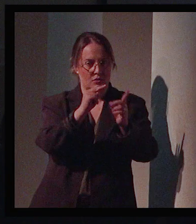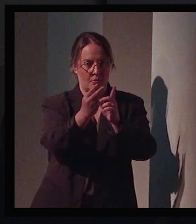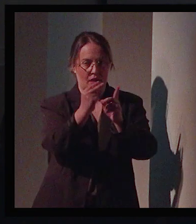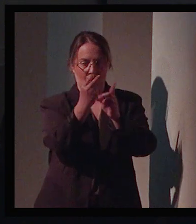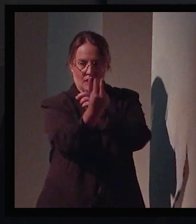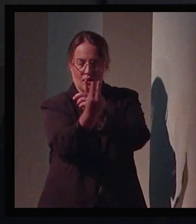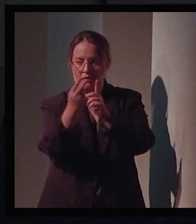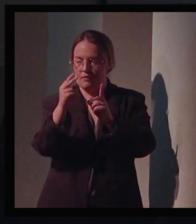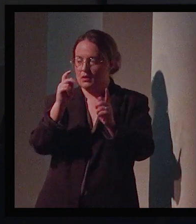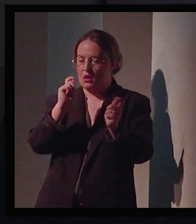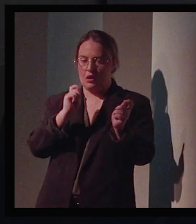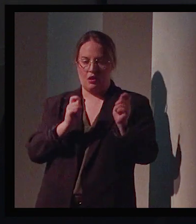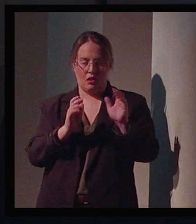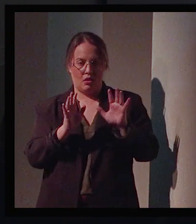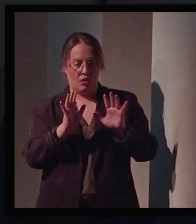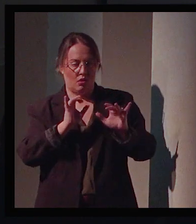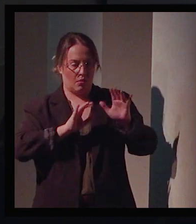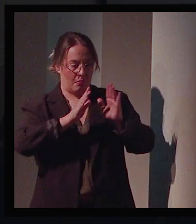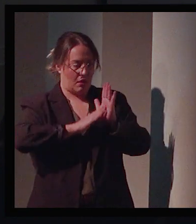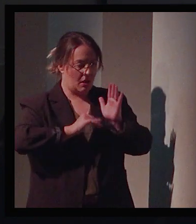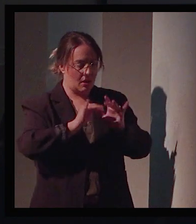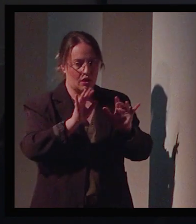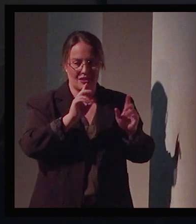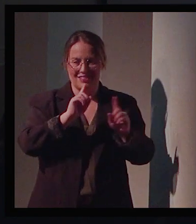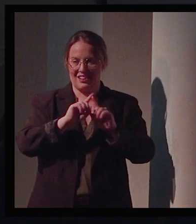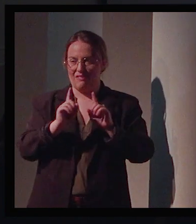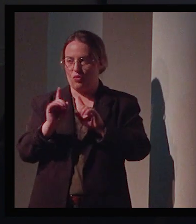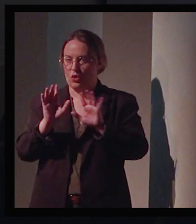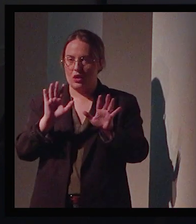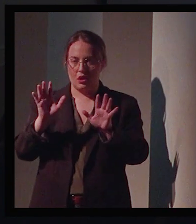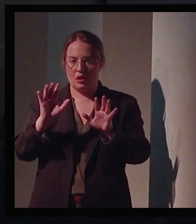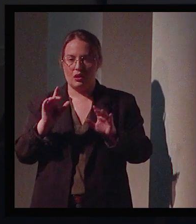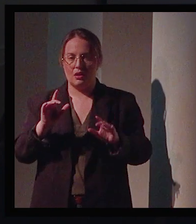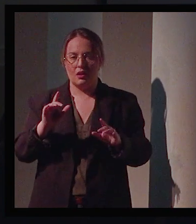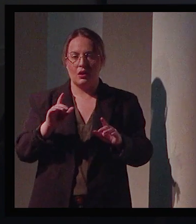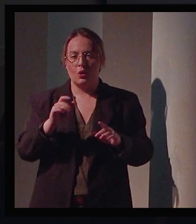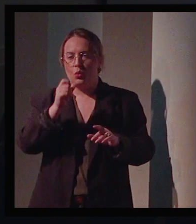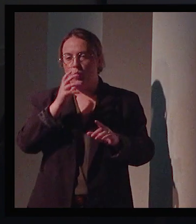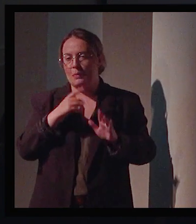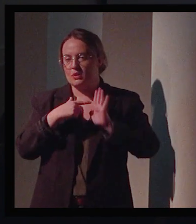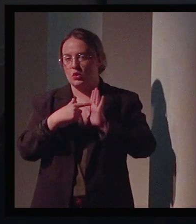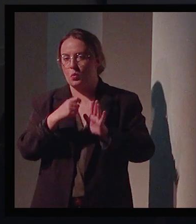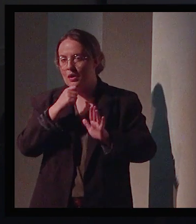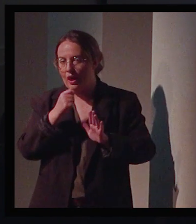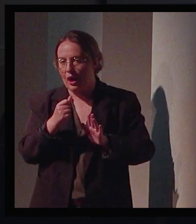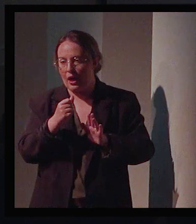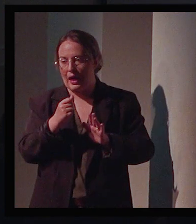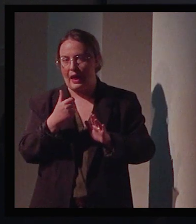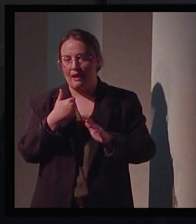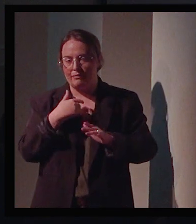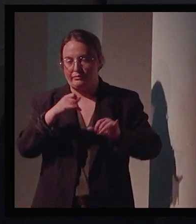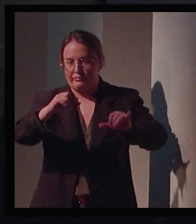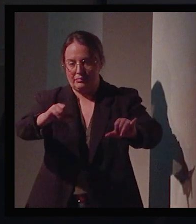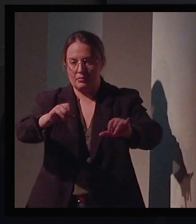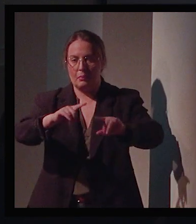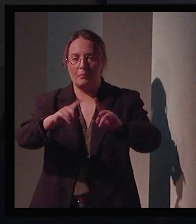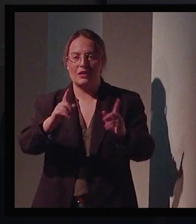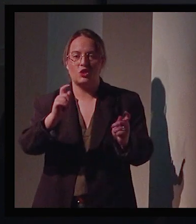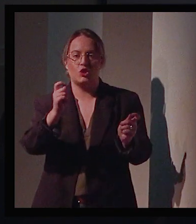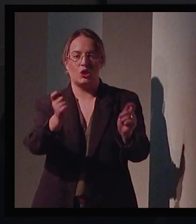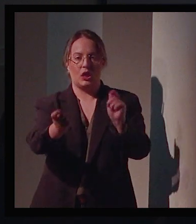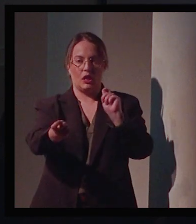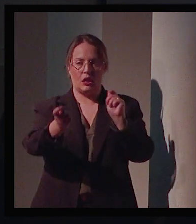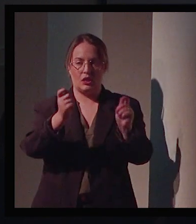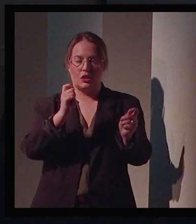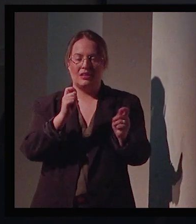keyhole, he meant that the women he portrayed were without artifice. But today, it is difficult not to see